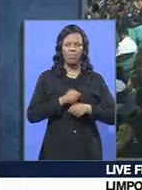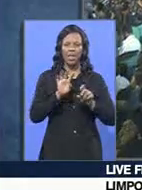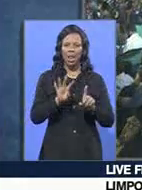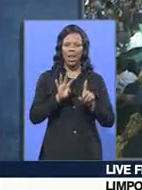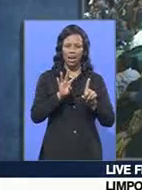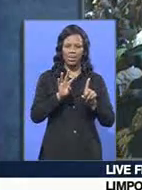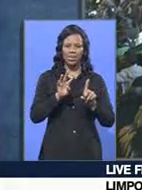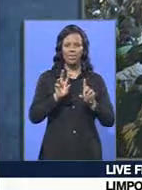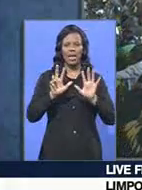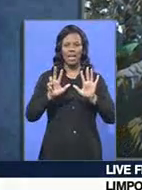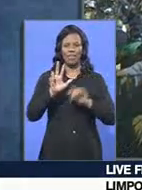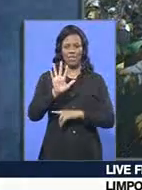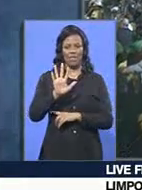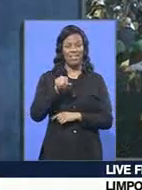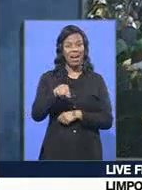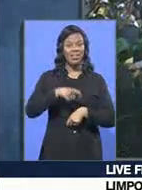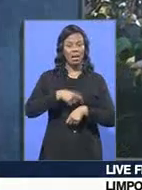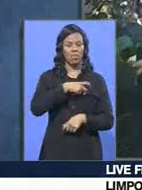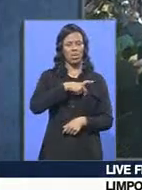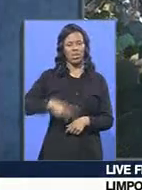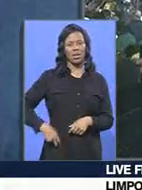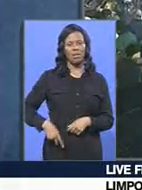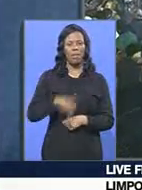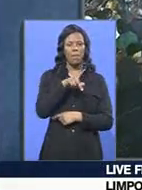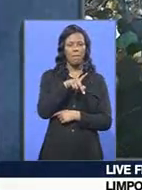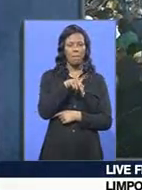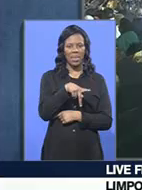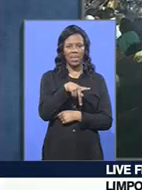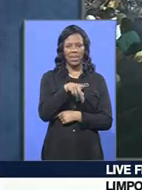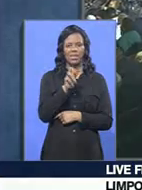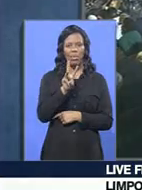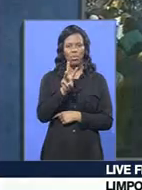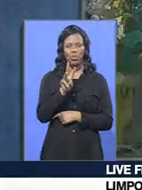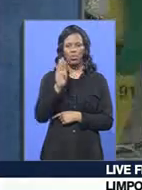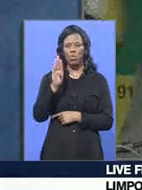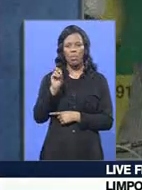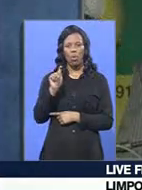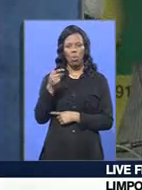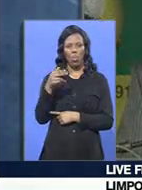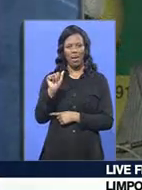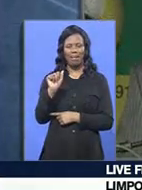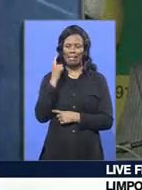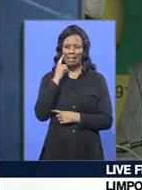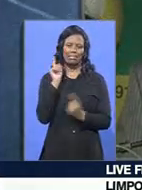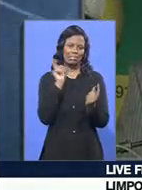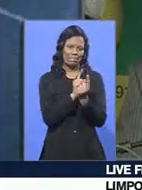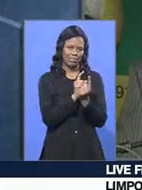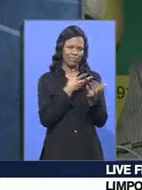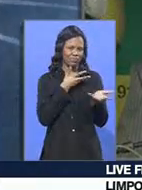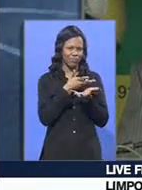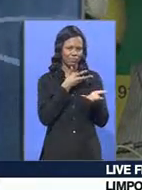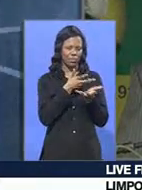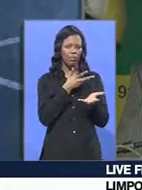1985, then President P.W. Botha offered Mandela freedom